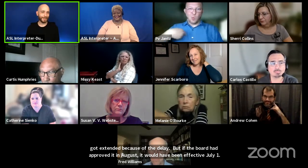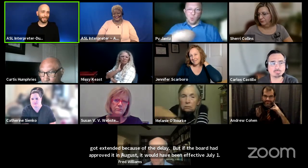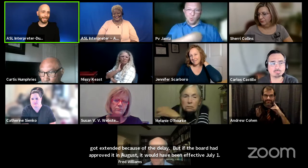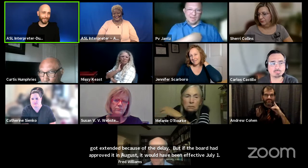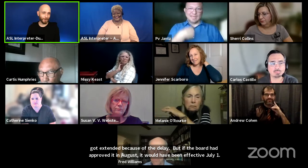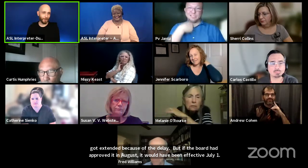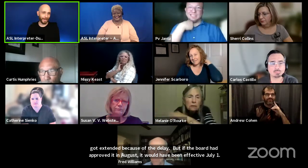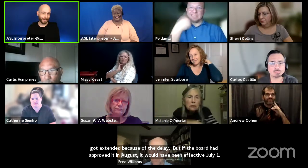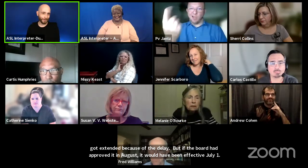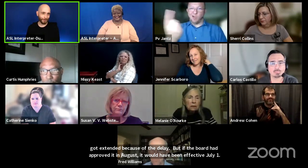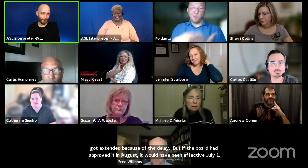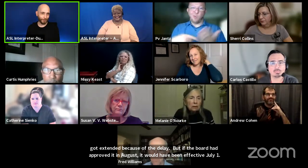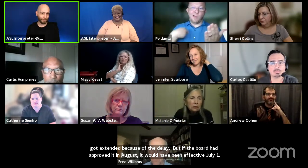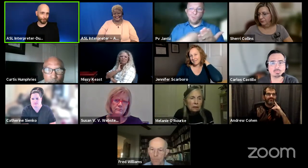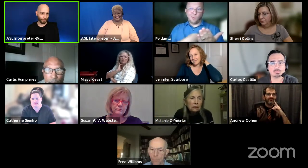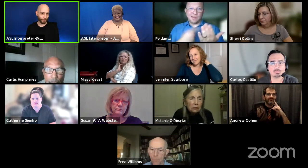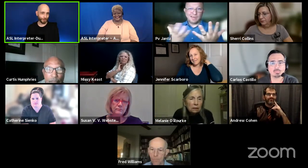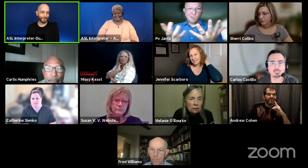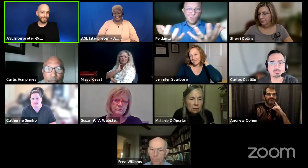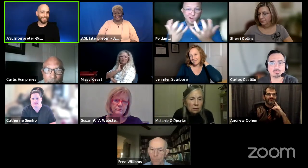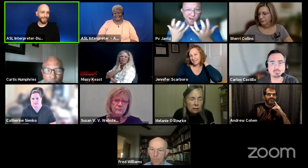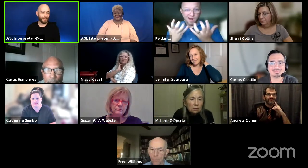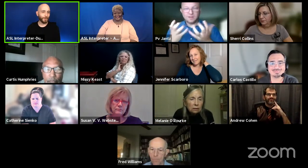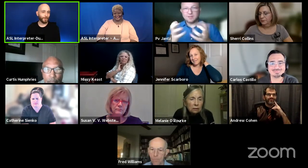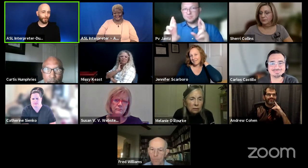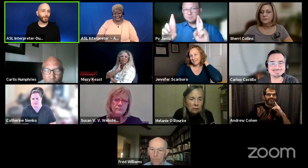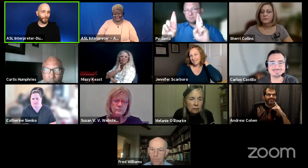to let ADOA handle all those rules.